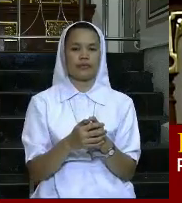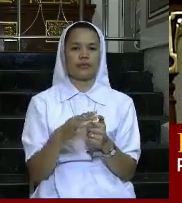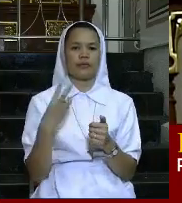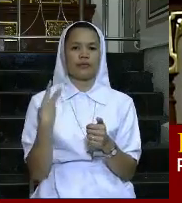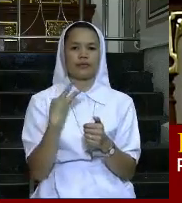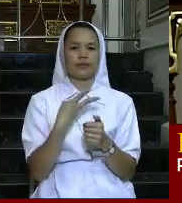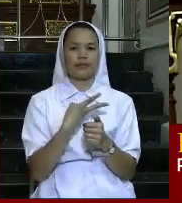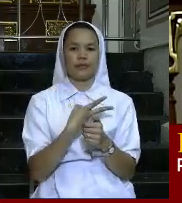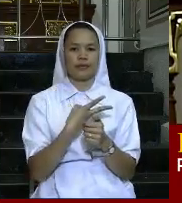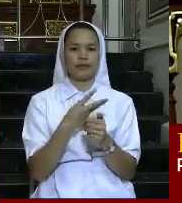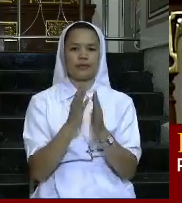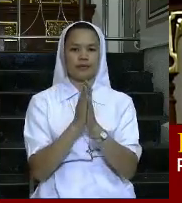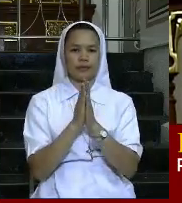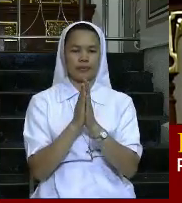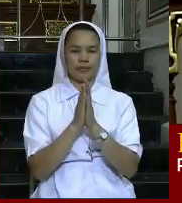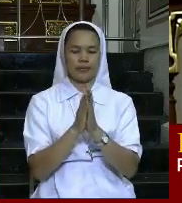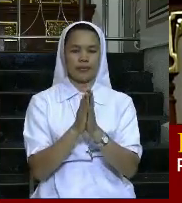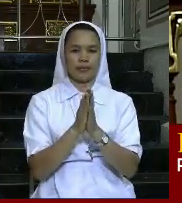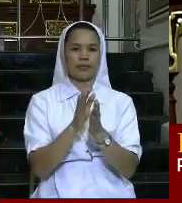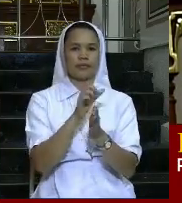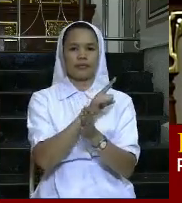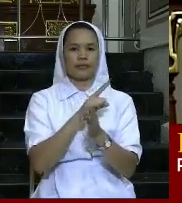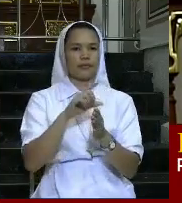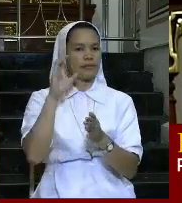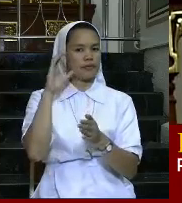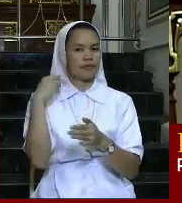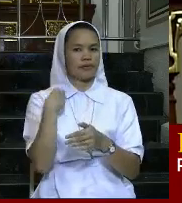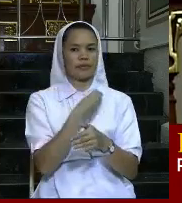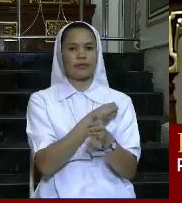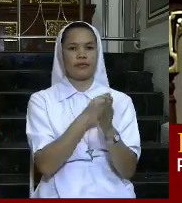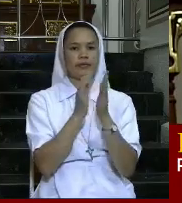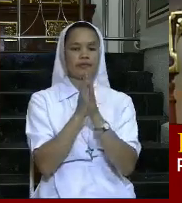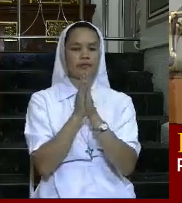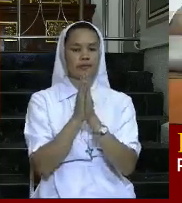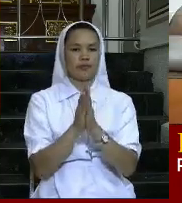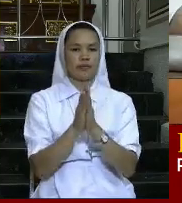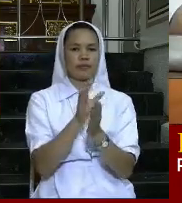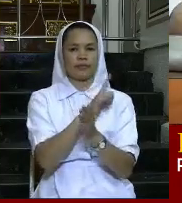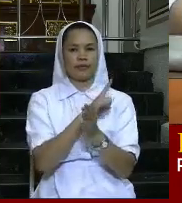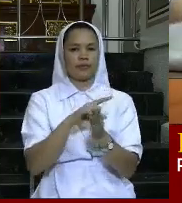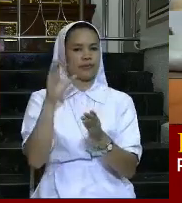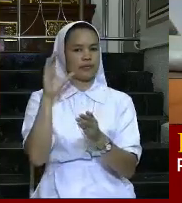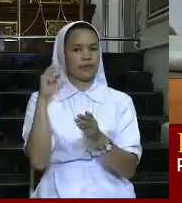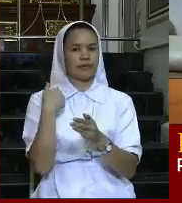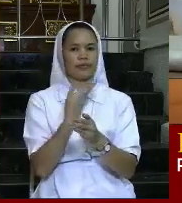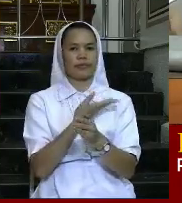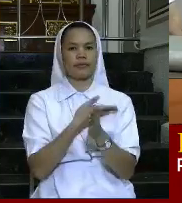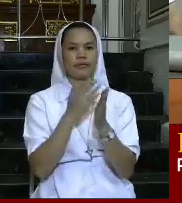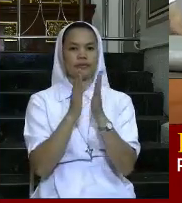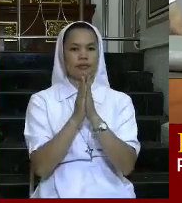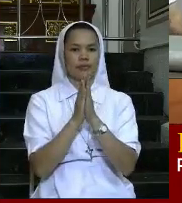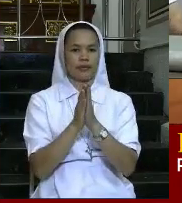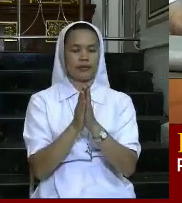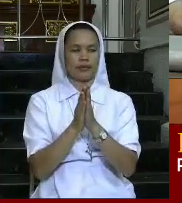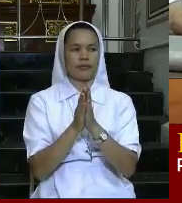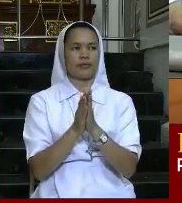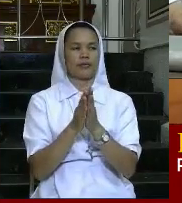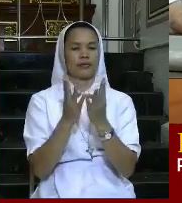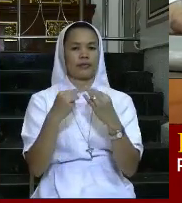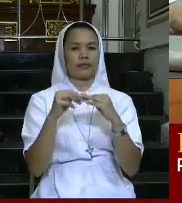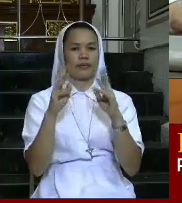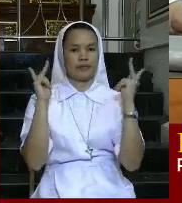we pray, Lord, hear our prayer. Lord, hear our prayer. May